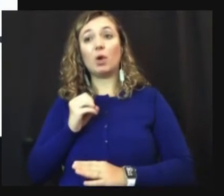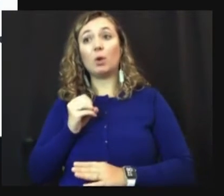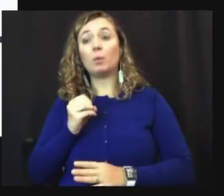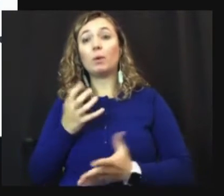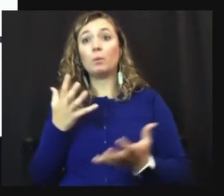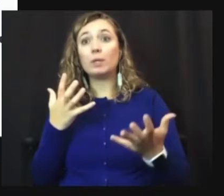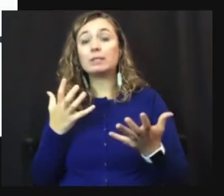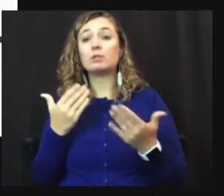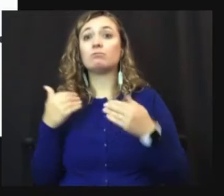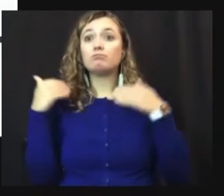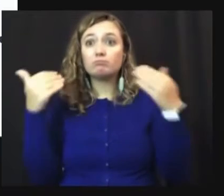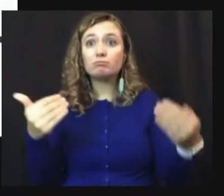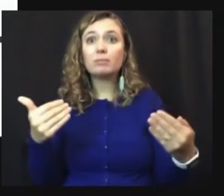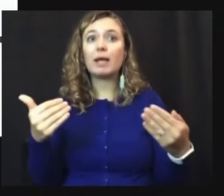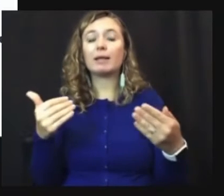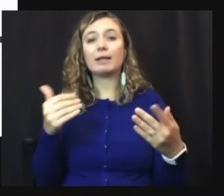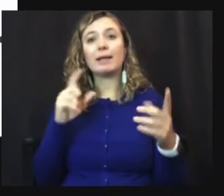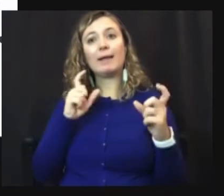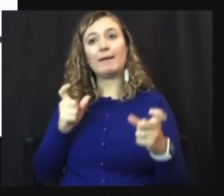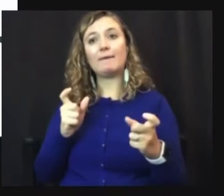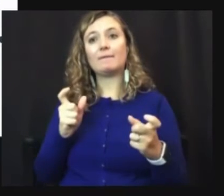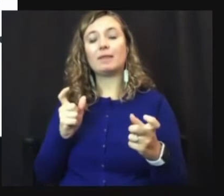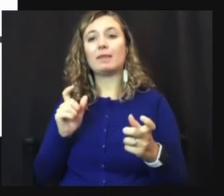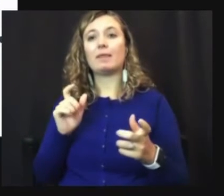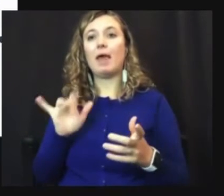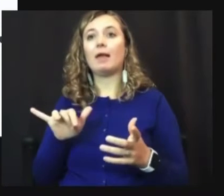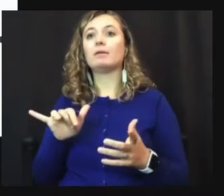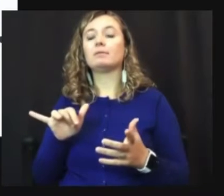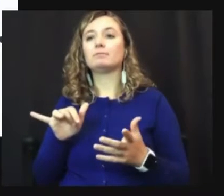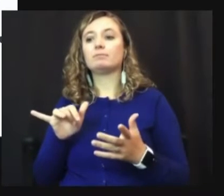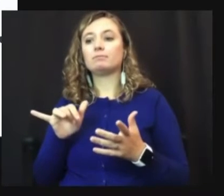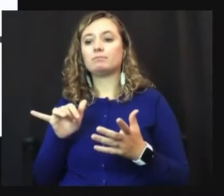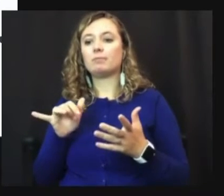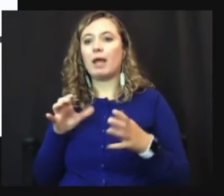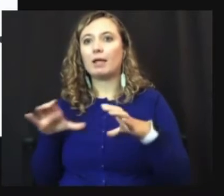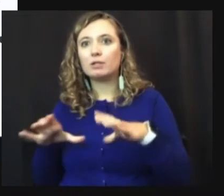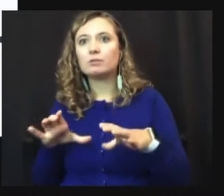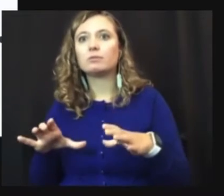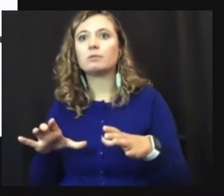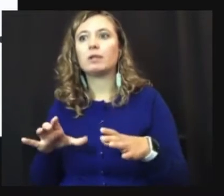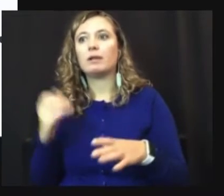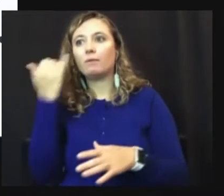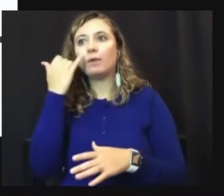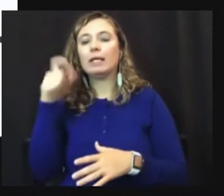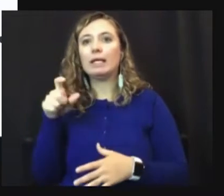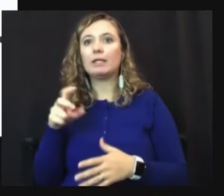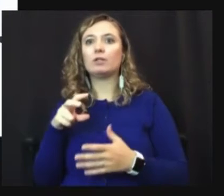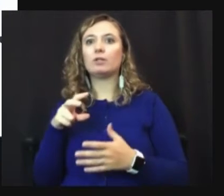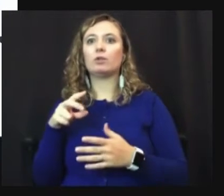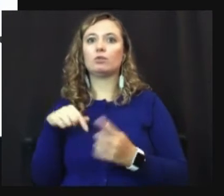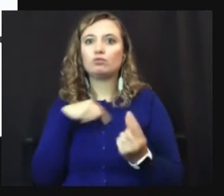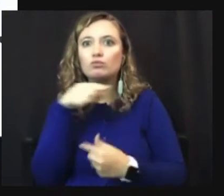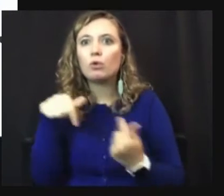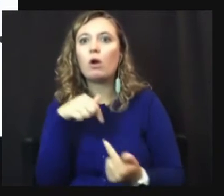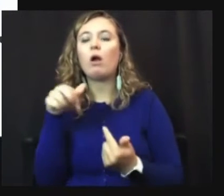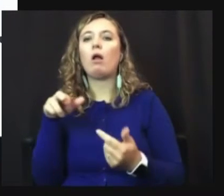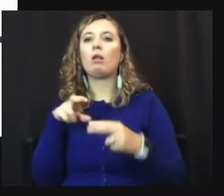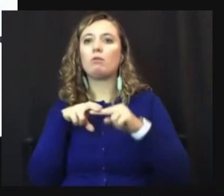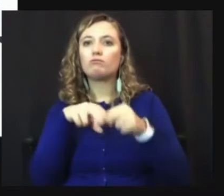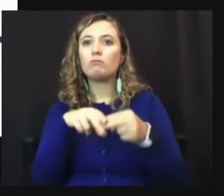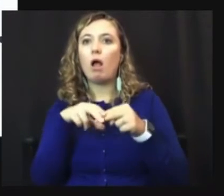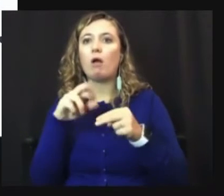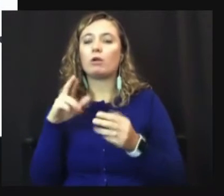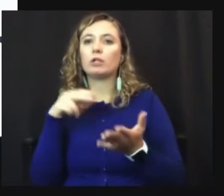instance. So if we need to twirl, if we need to rock, we need to jump, holding it in